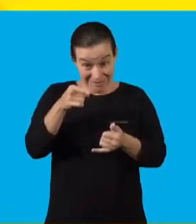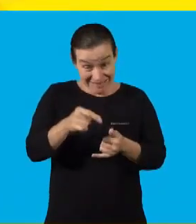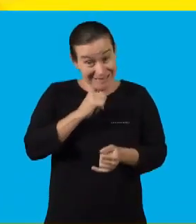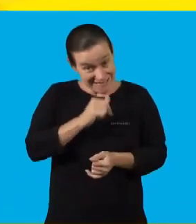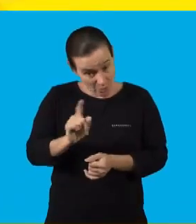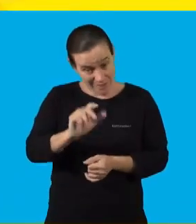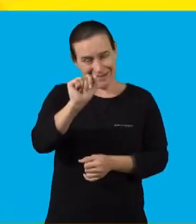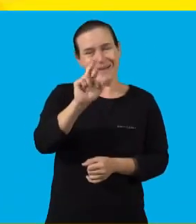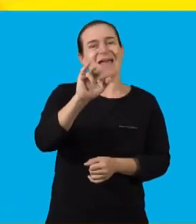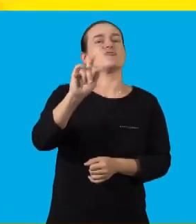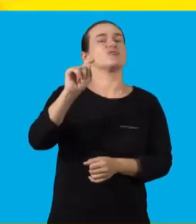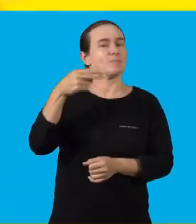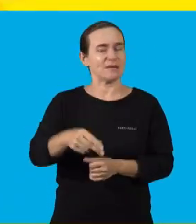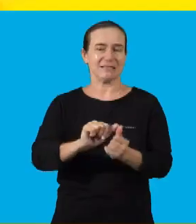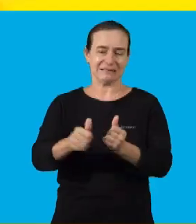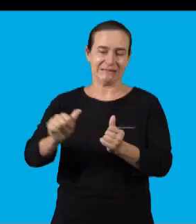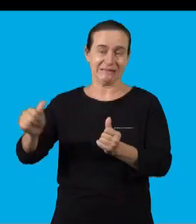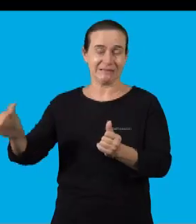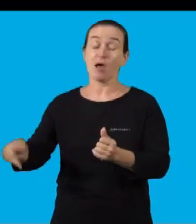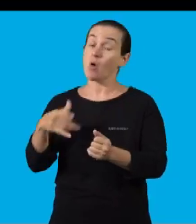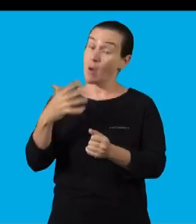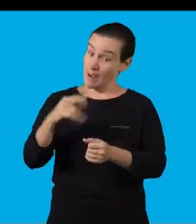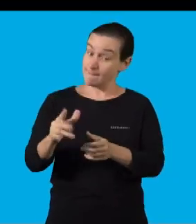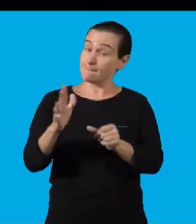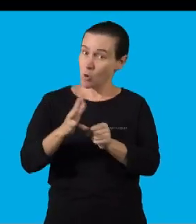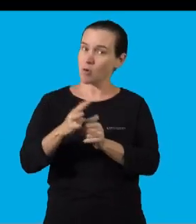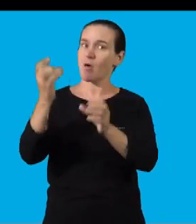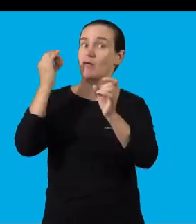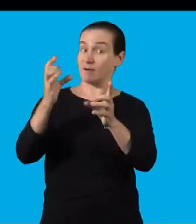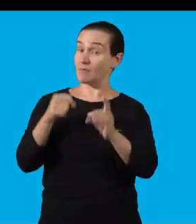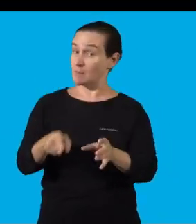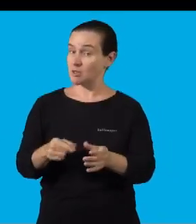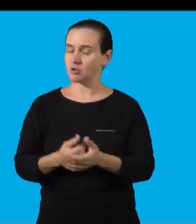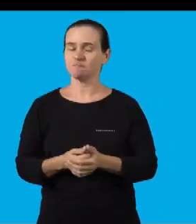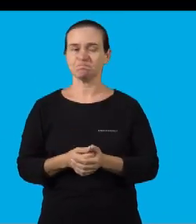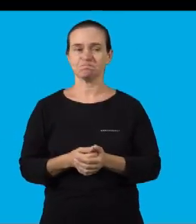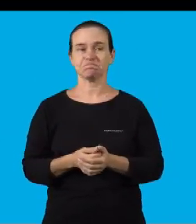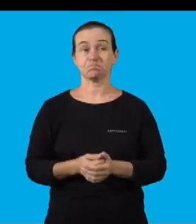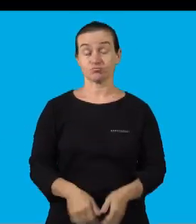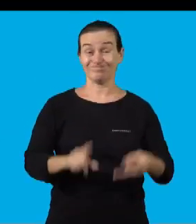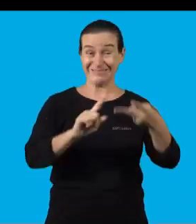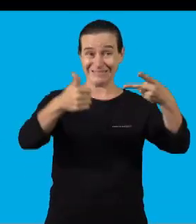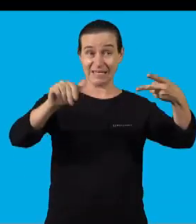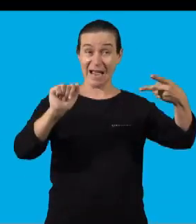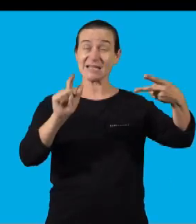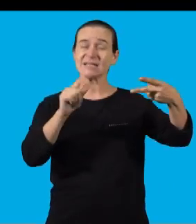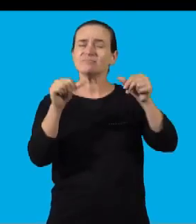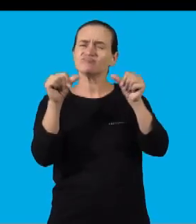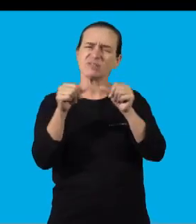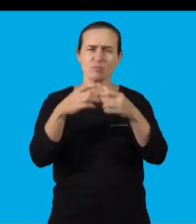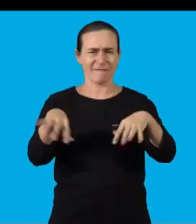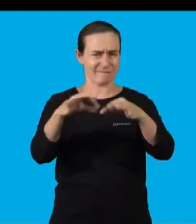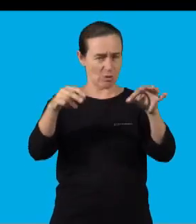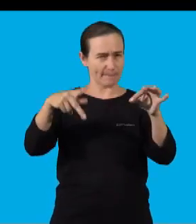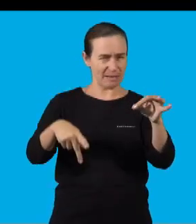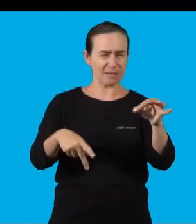told that this is an arithmetic sequence, and that means a lot to us, because now with the first question that says determine the value of